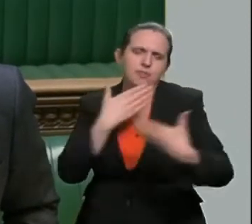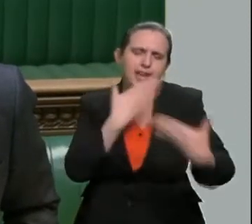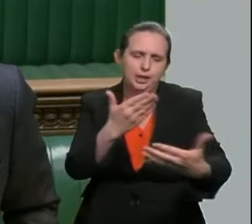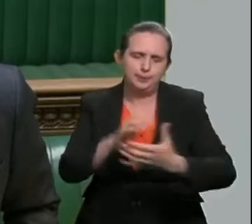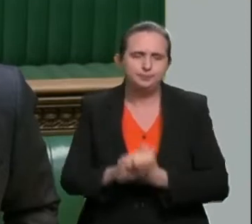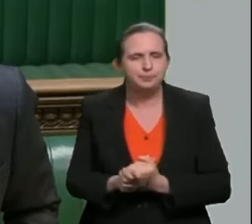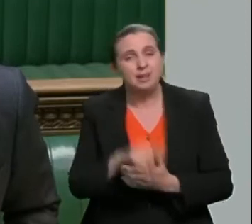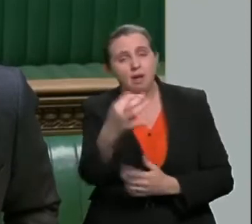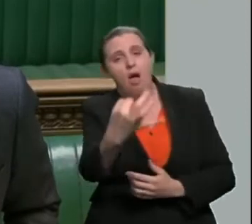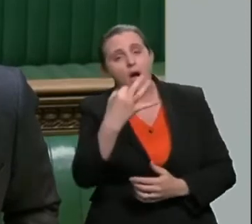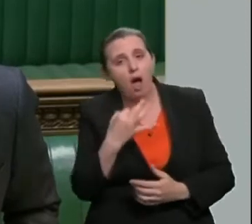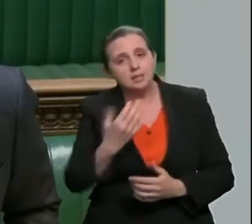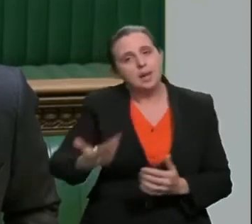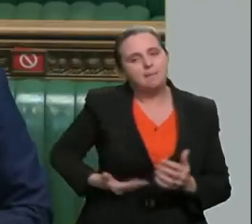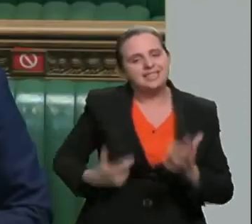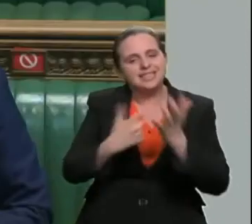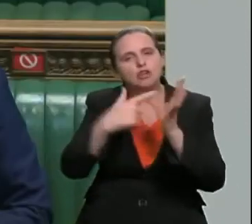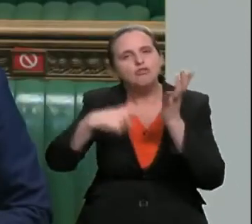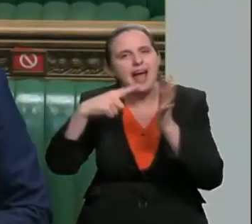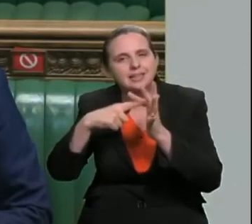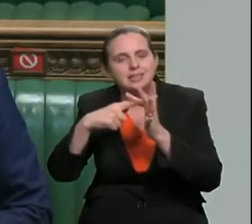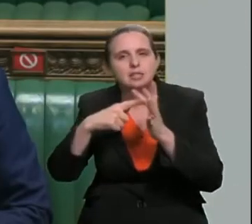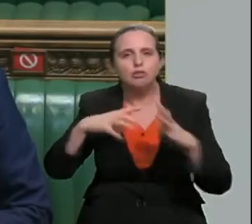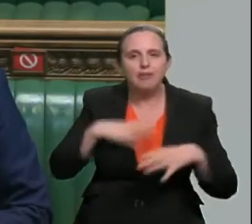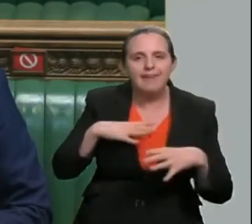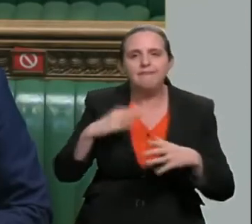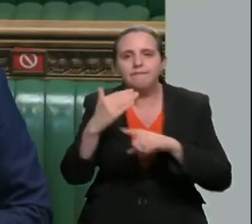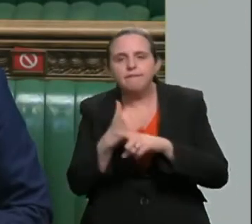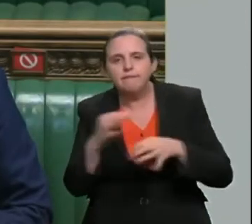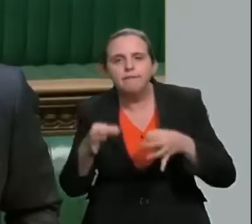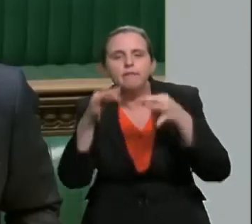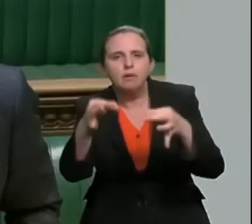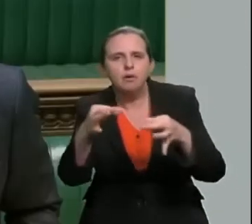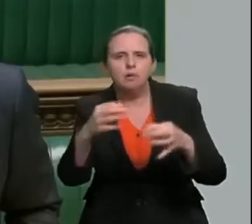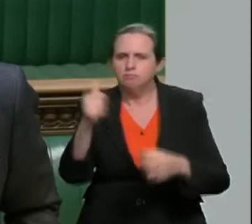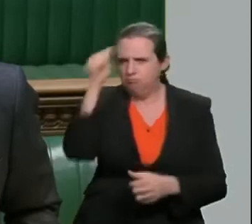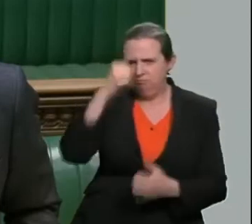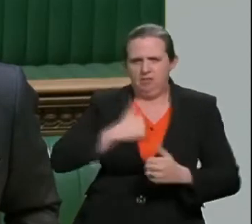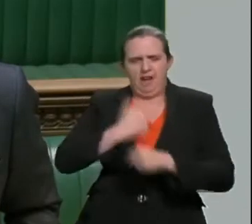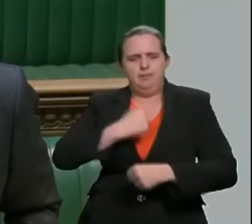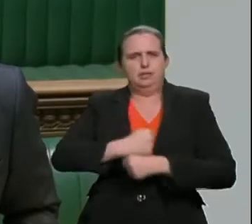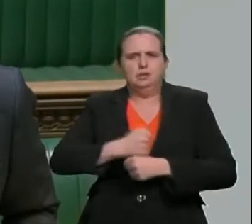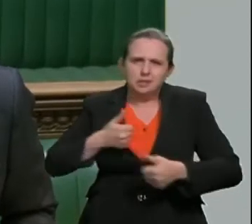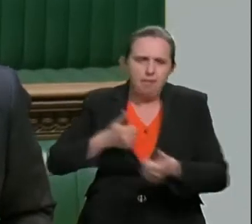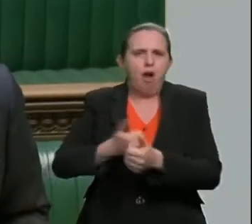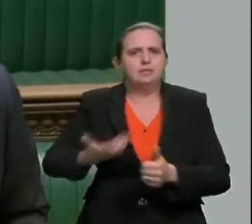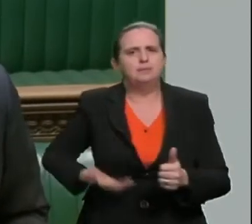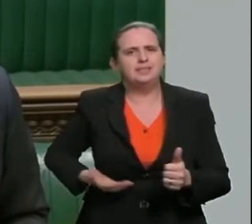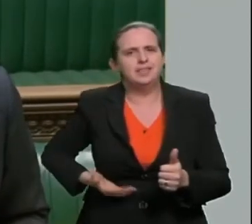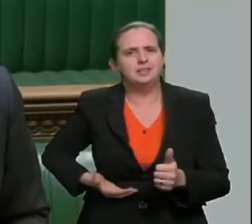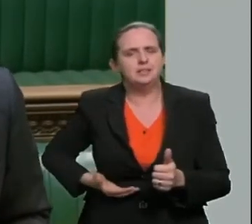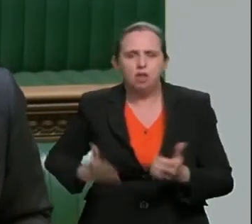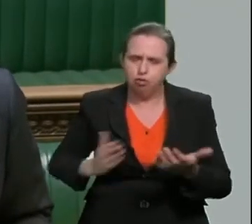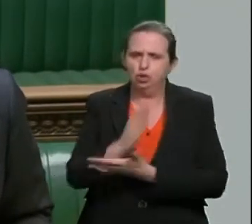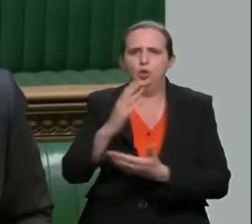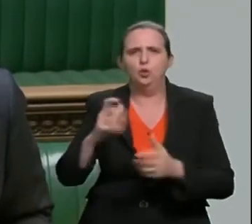about the extension of business rate relief, he knows that this government is committed to supporting businesses and people, livelihoods throughout the pandemic. That is